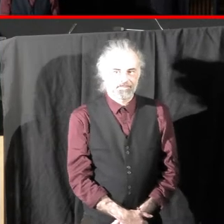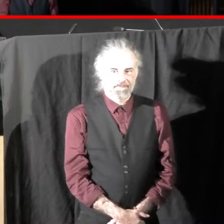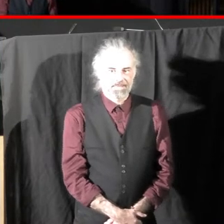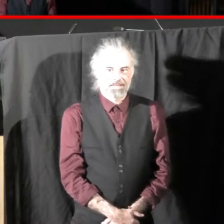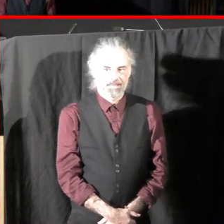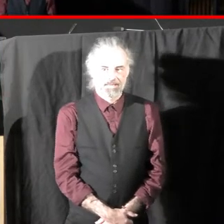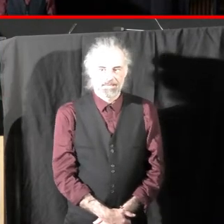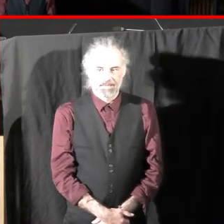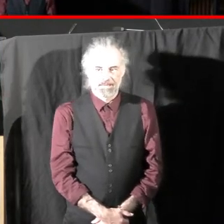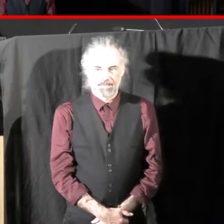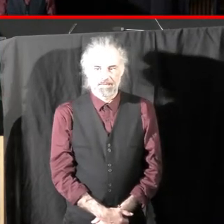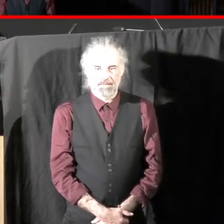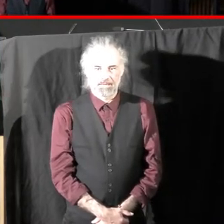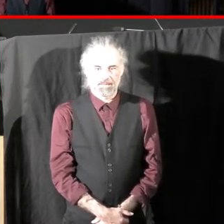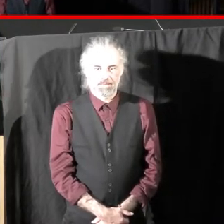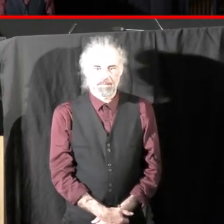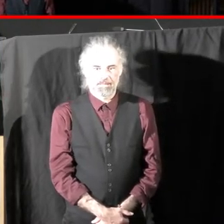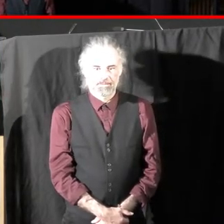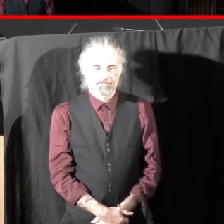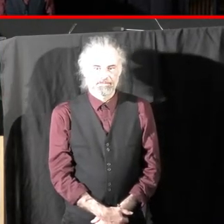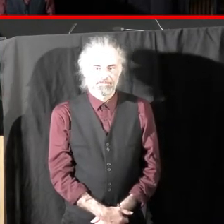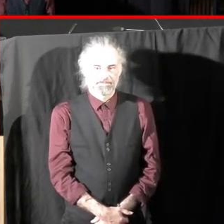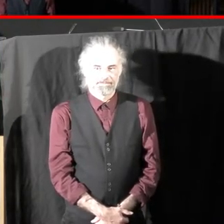Everybody wants to talk. Okay, I'm going up here.